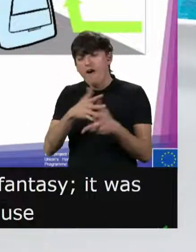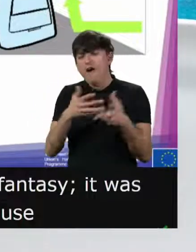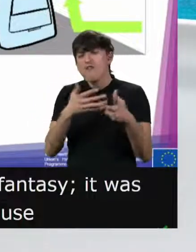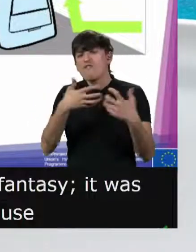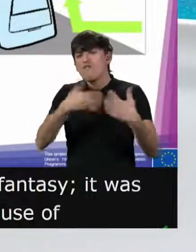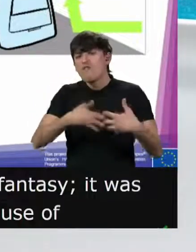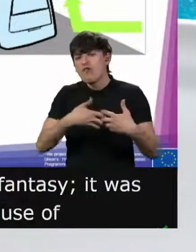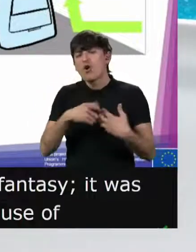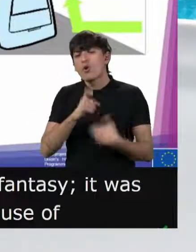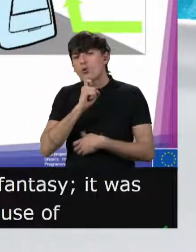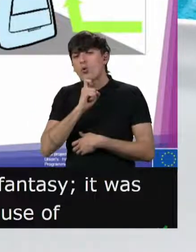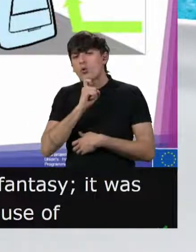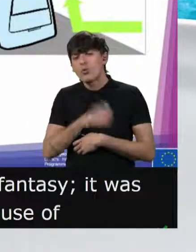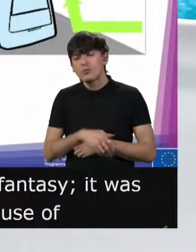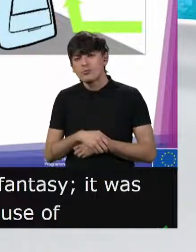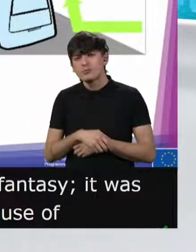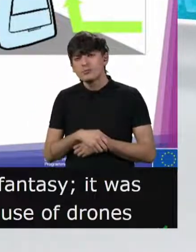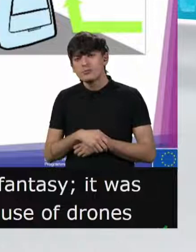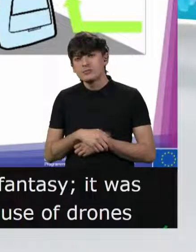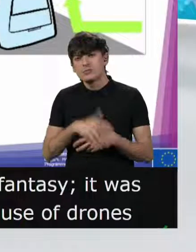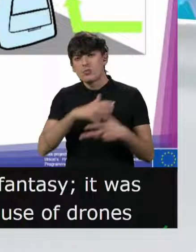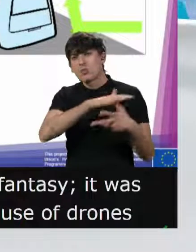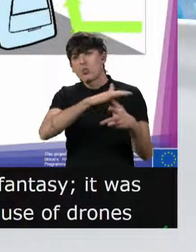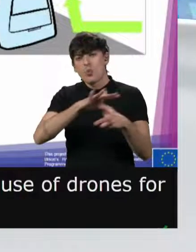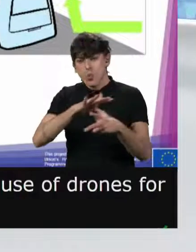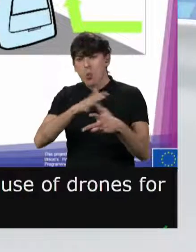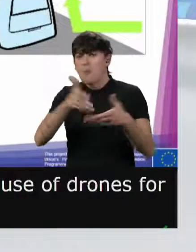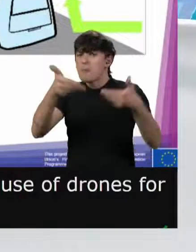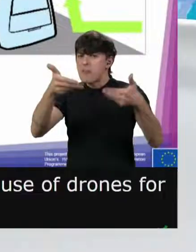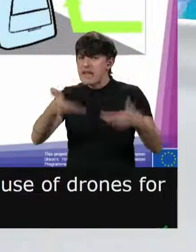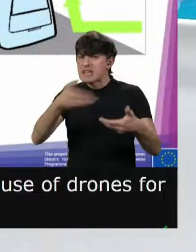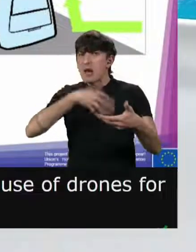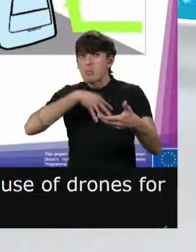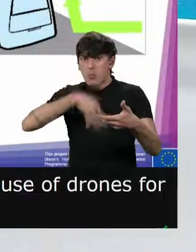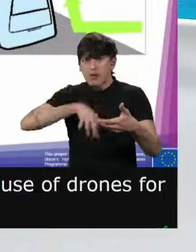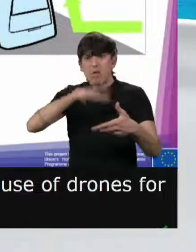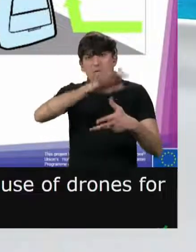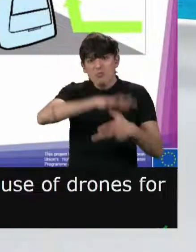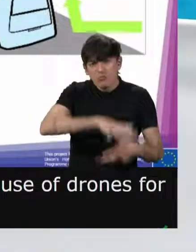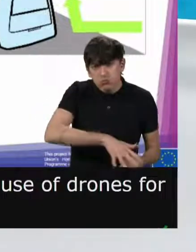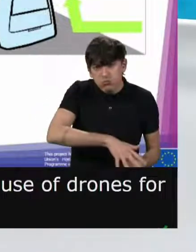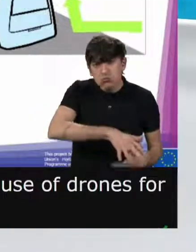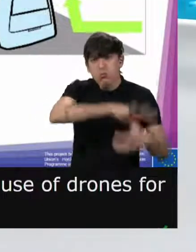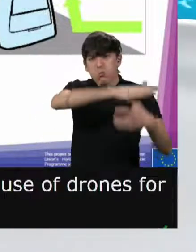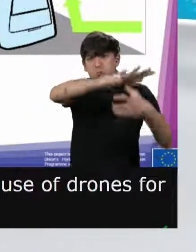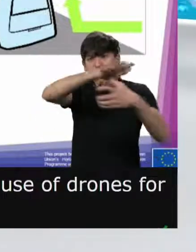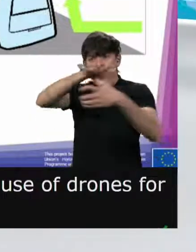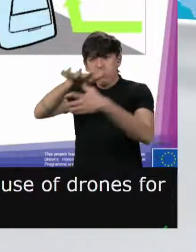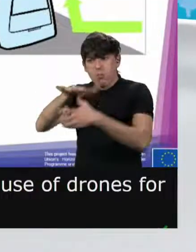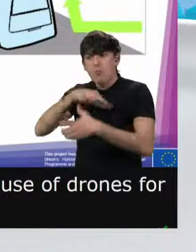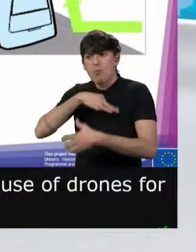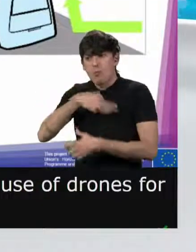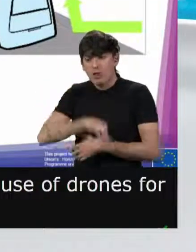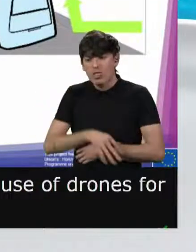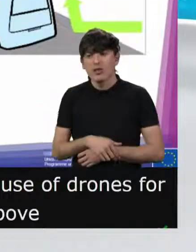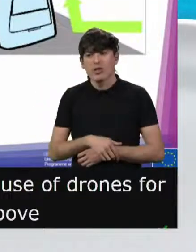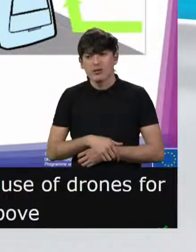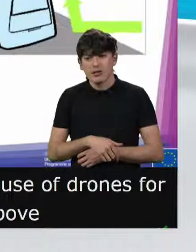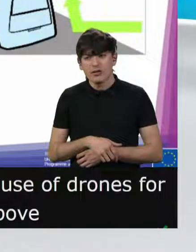heavy loads a few inches or a few feet above the ground on building